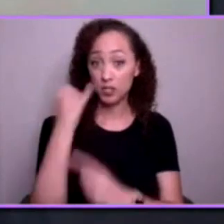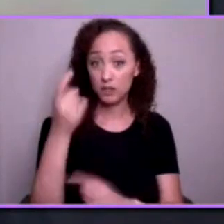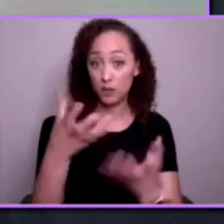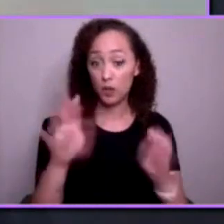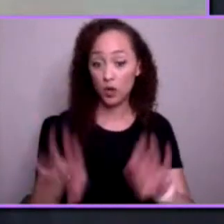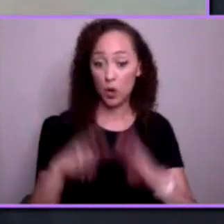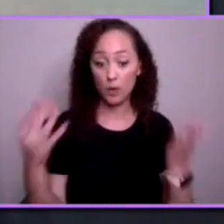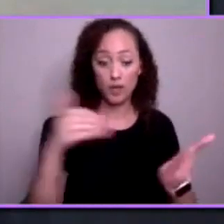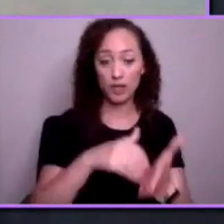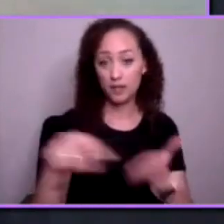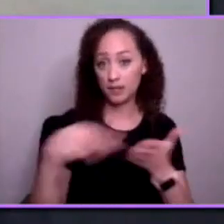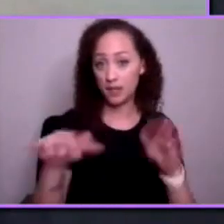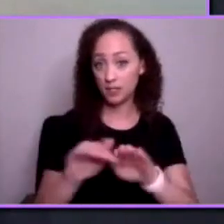that,